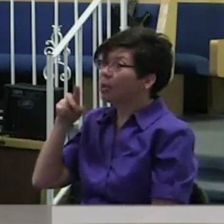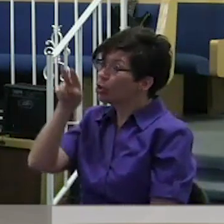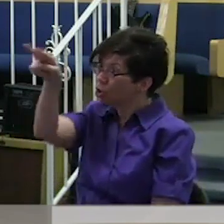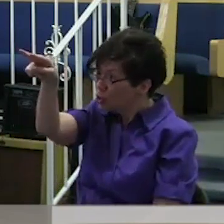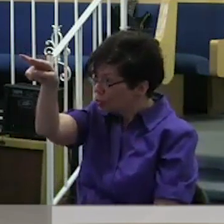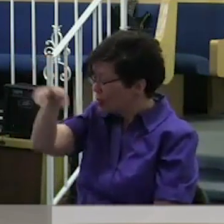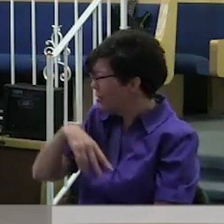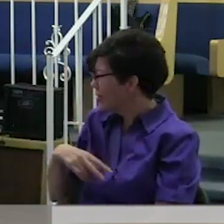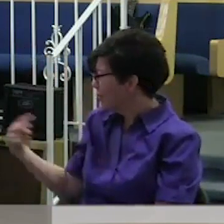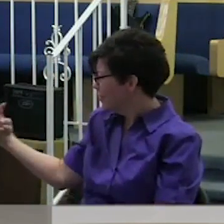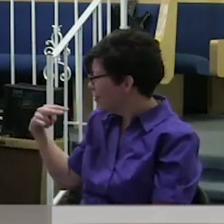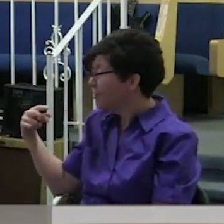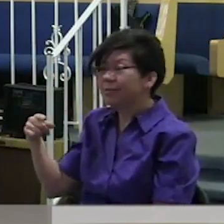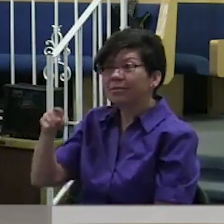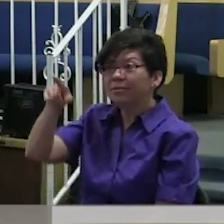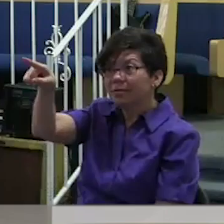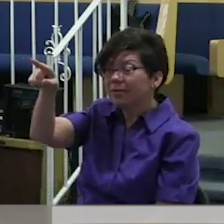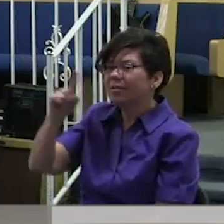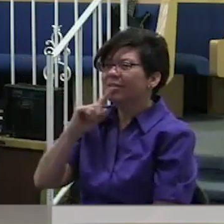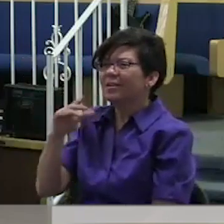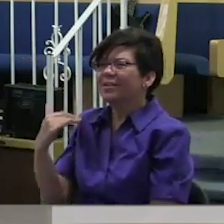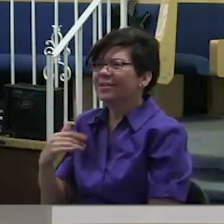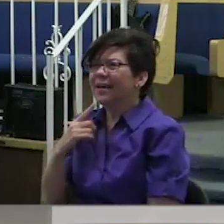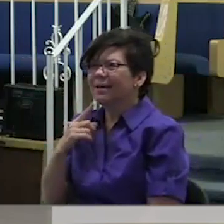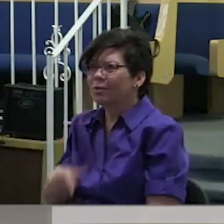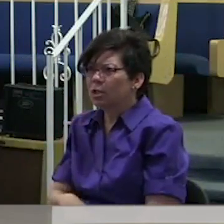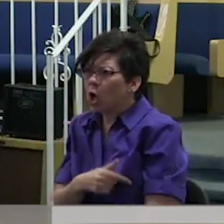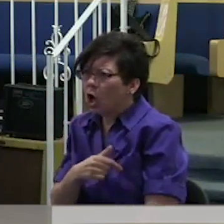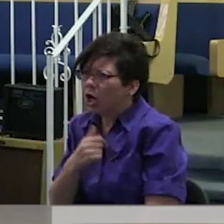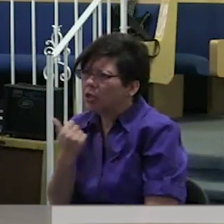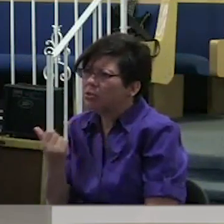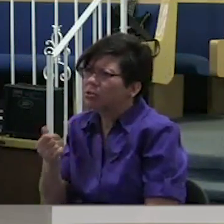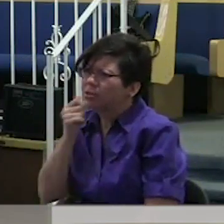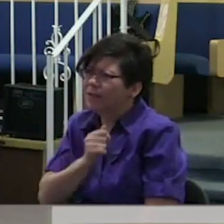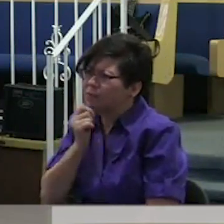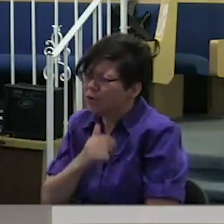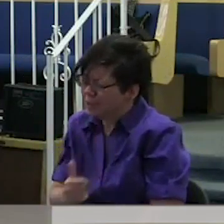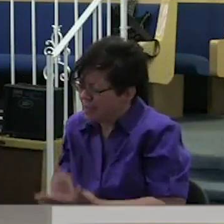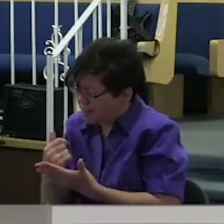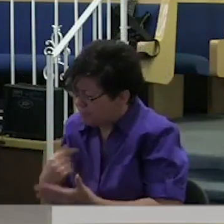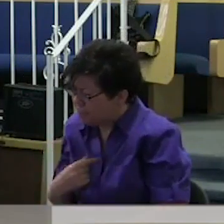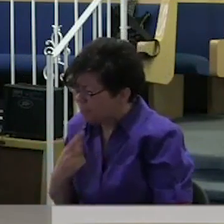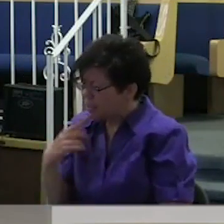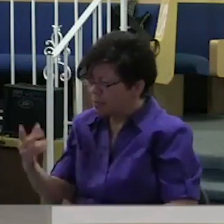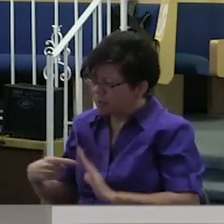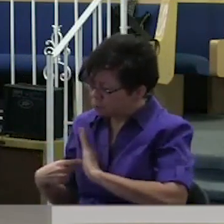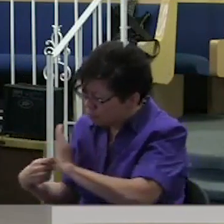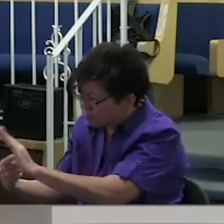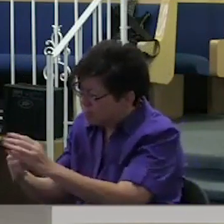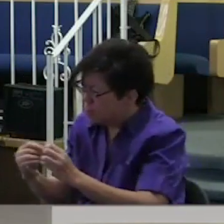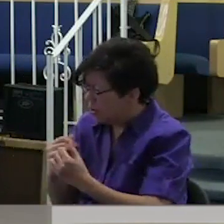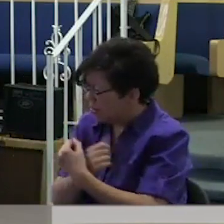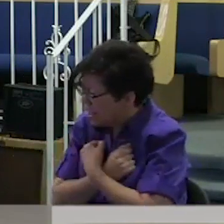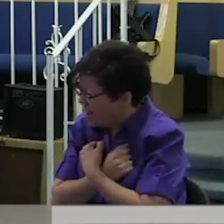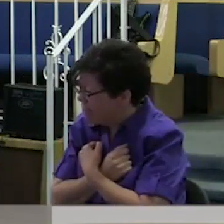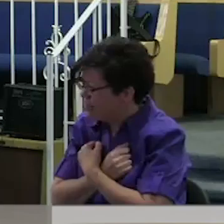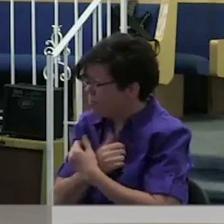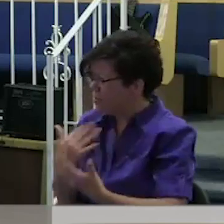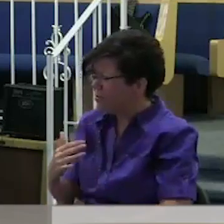more patient. Allow me to be more long-suffering. Allow me to show more love and